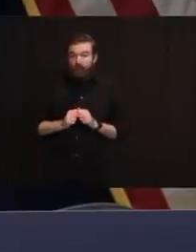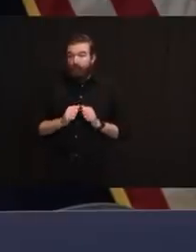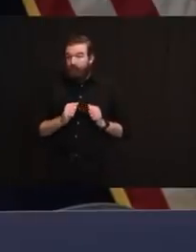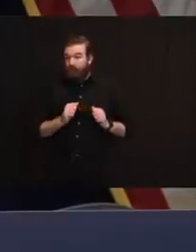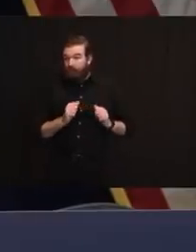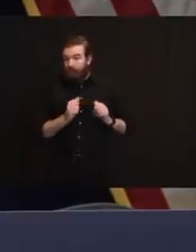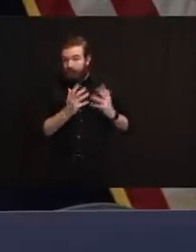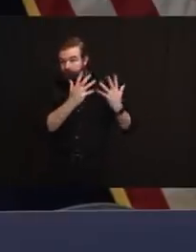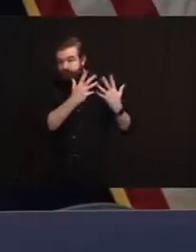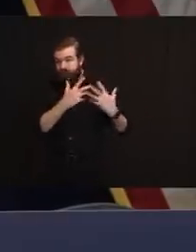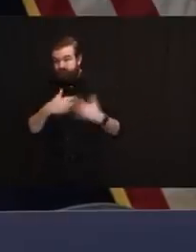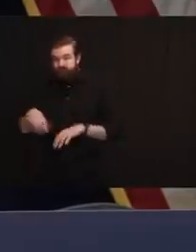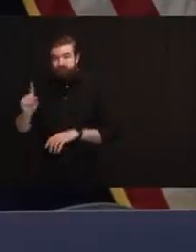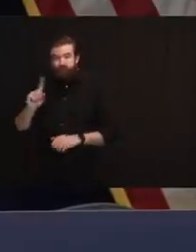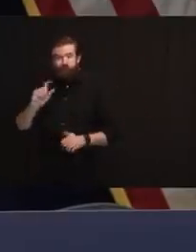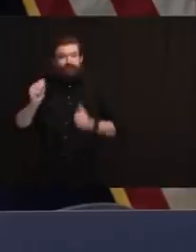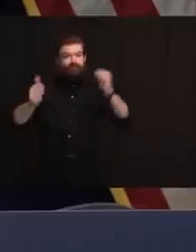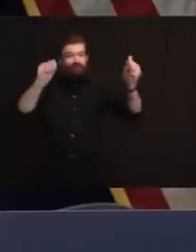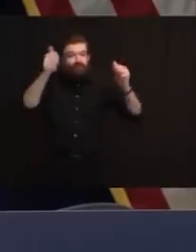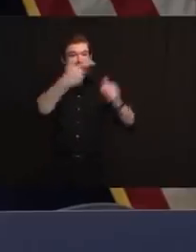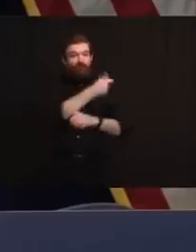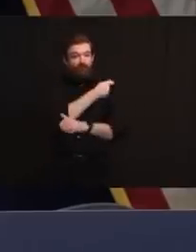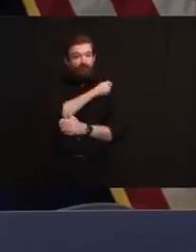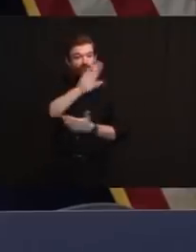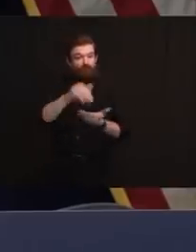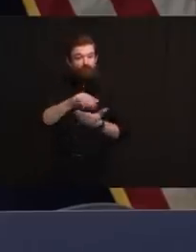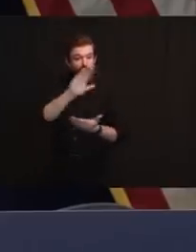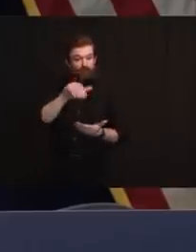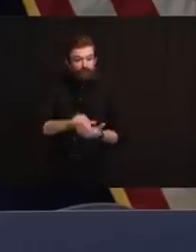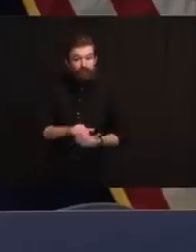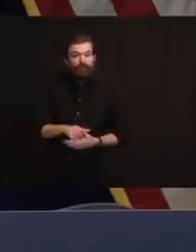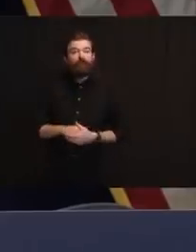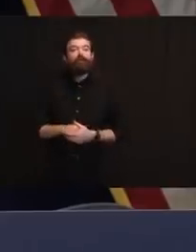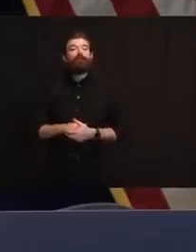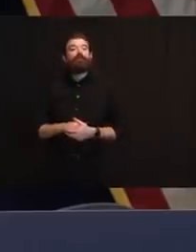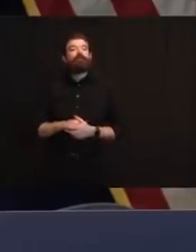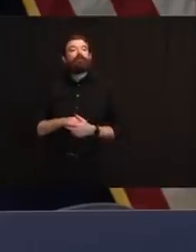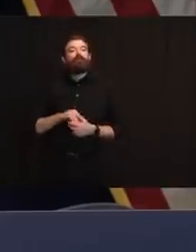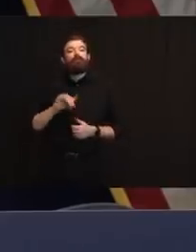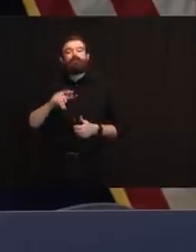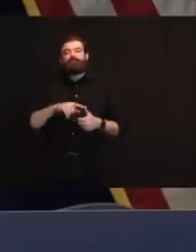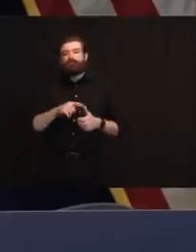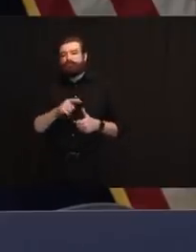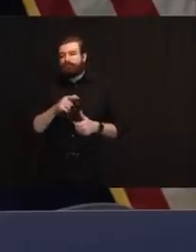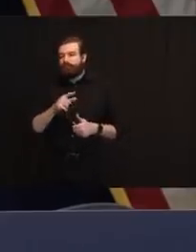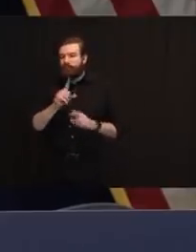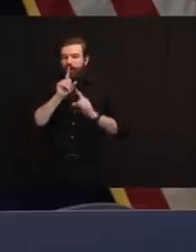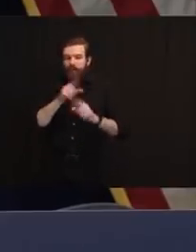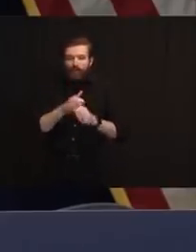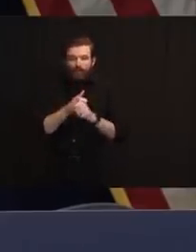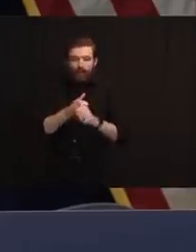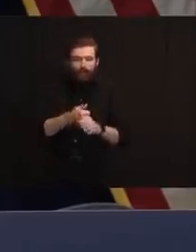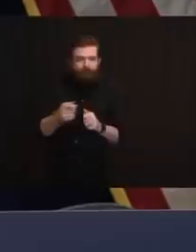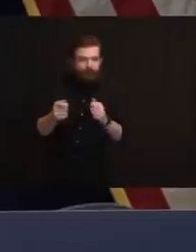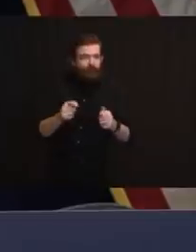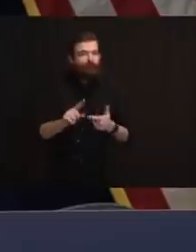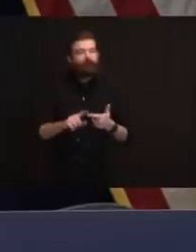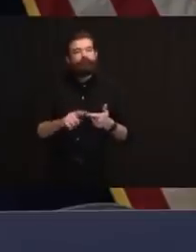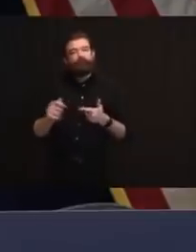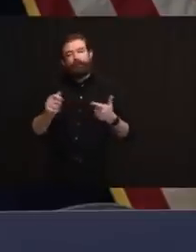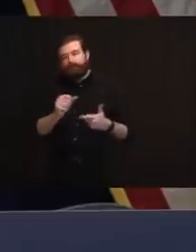includes ordering, tracking, and managing resources, managing personnel hours, ensuring adequate